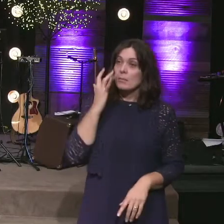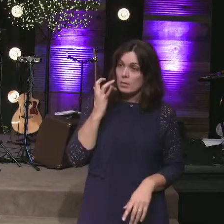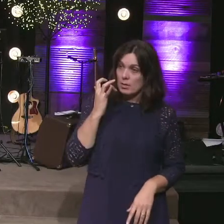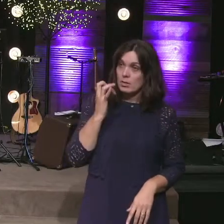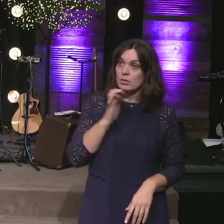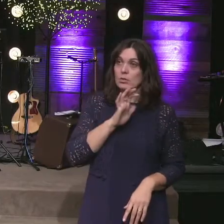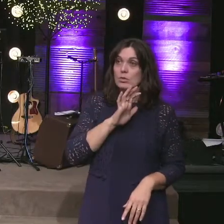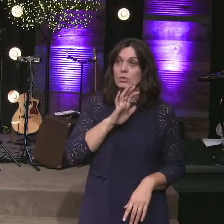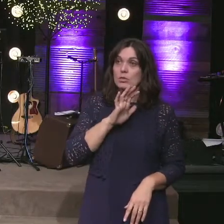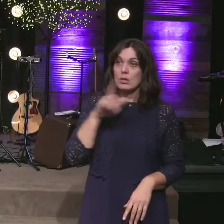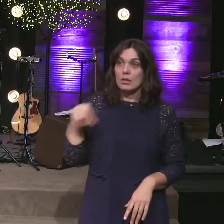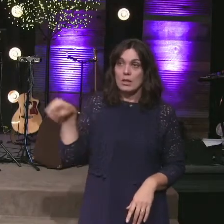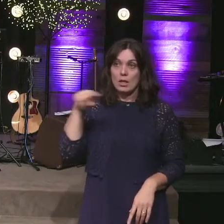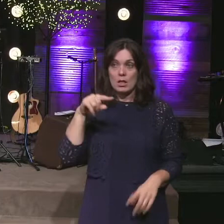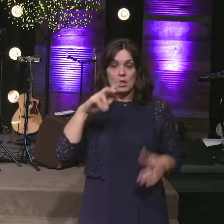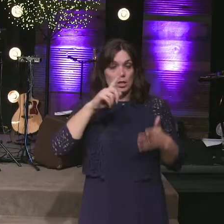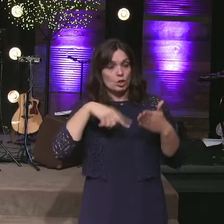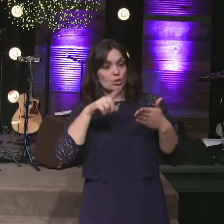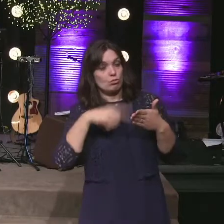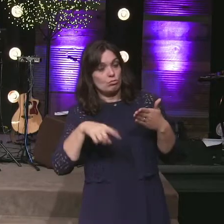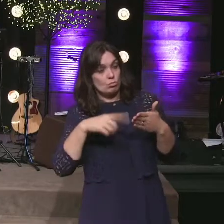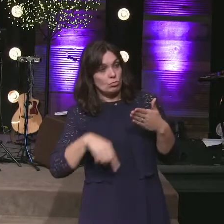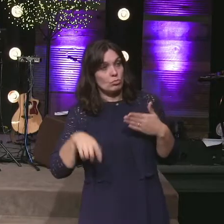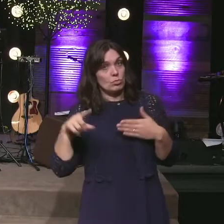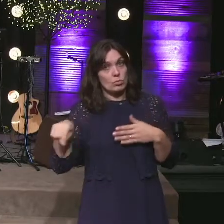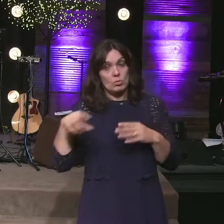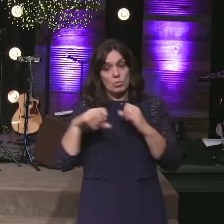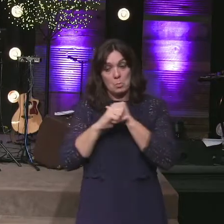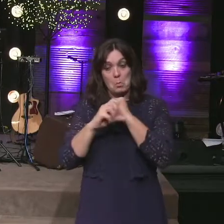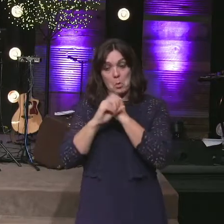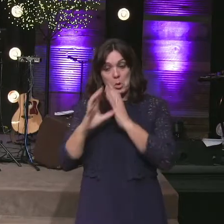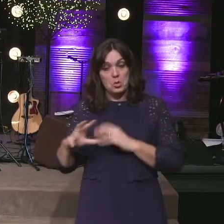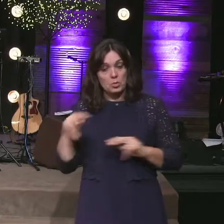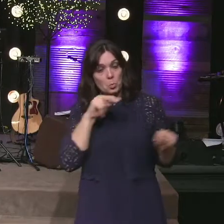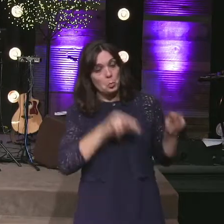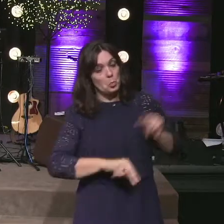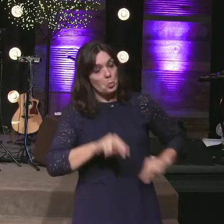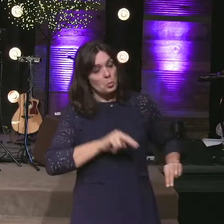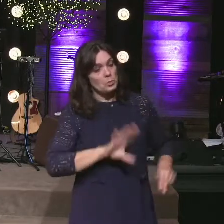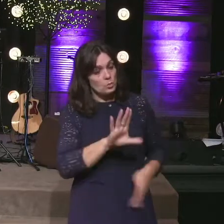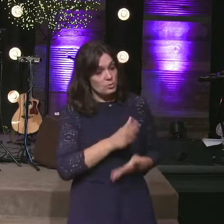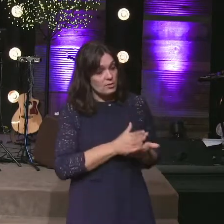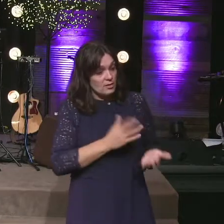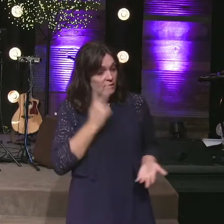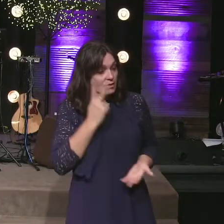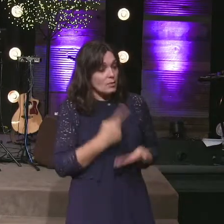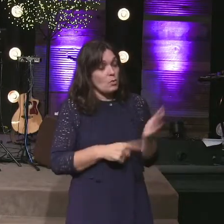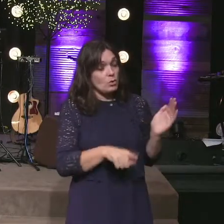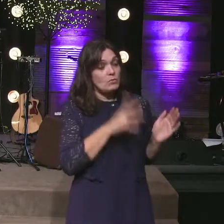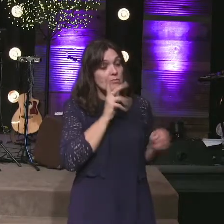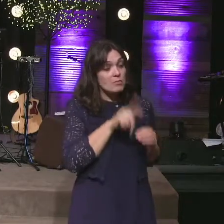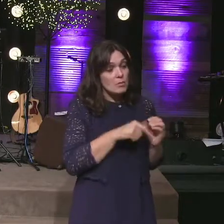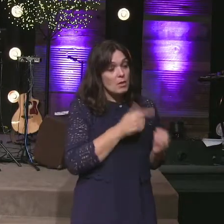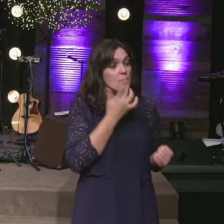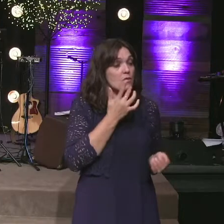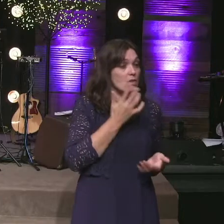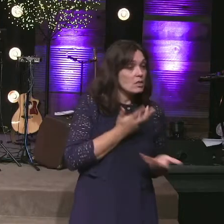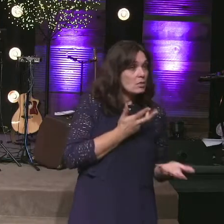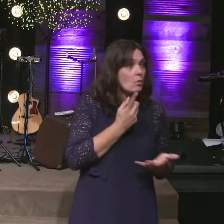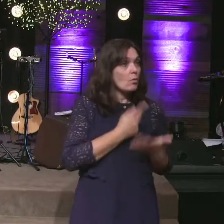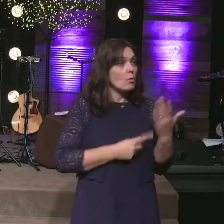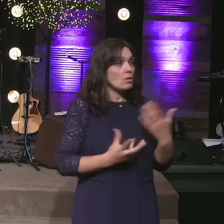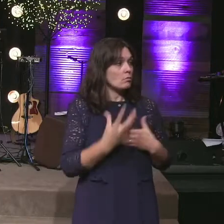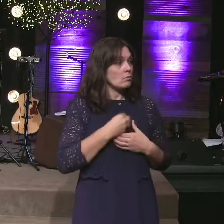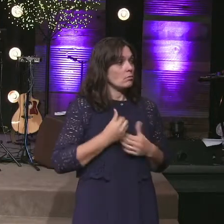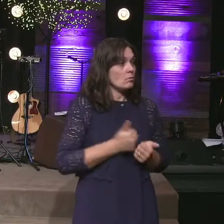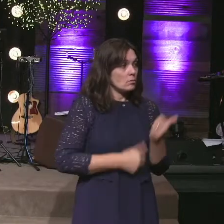profiled. You're being targeted by marketers based on what your preferences, what's in you. You ever seen